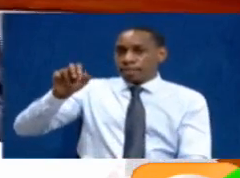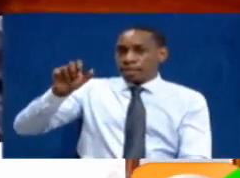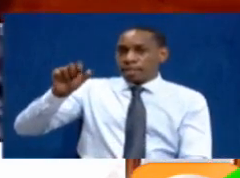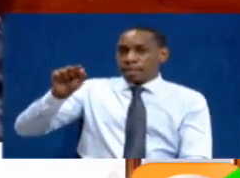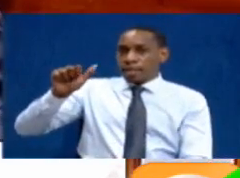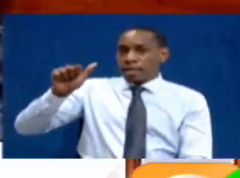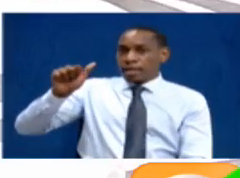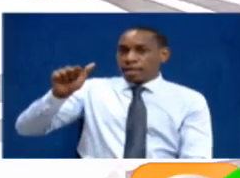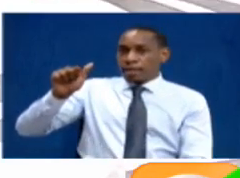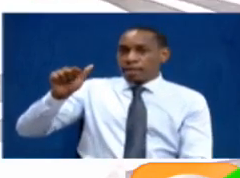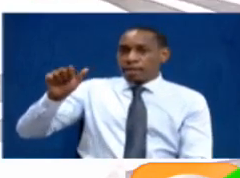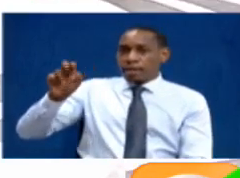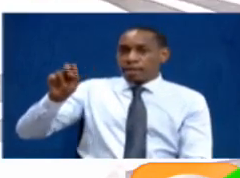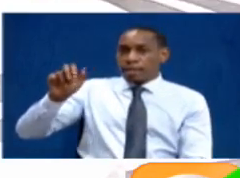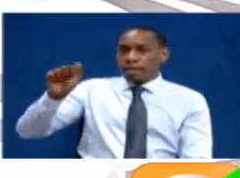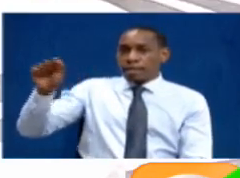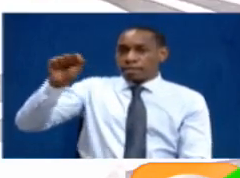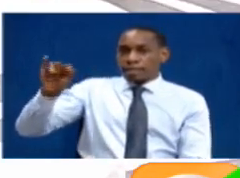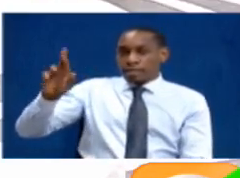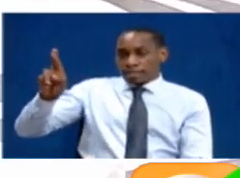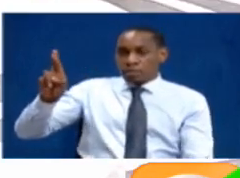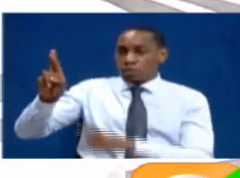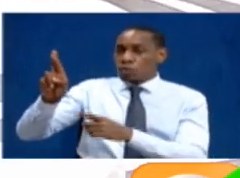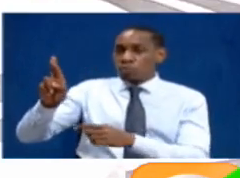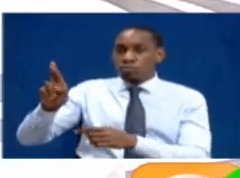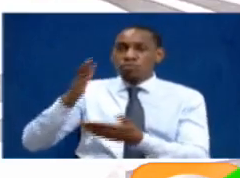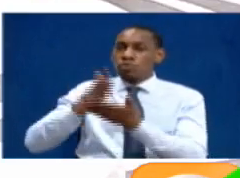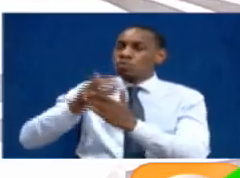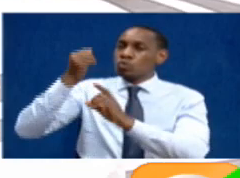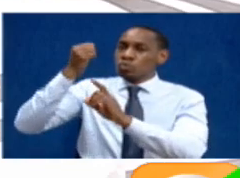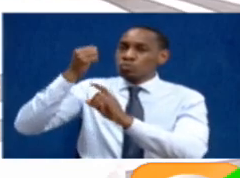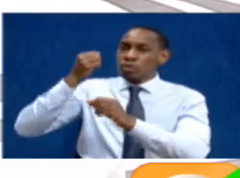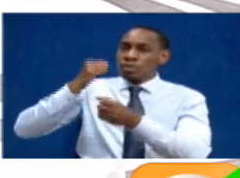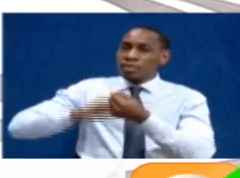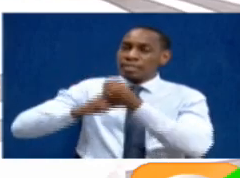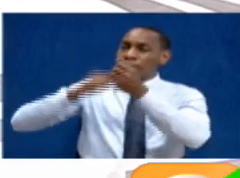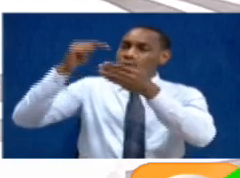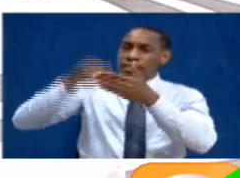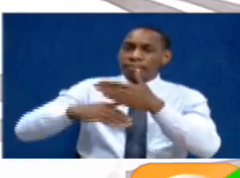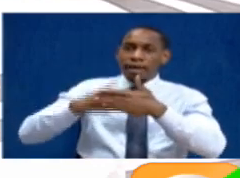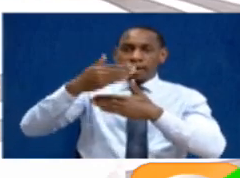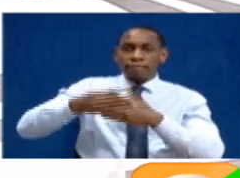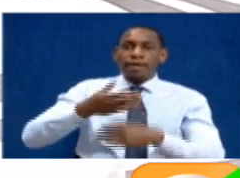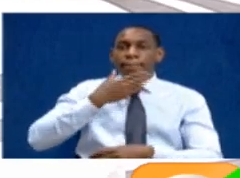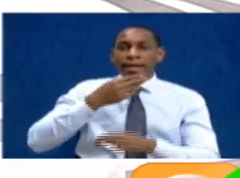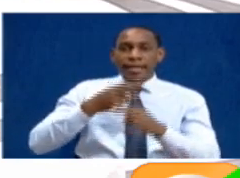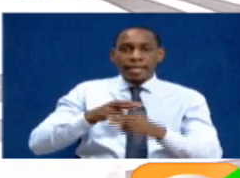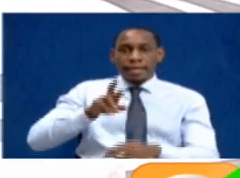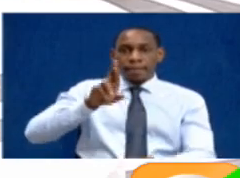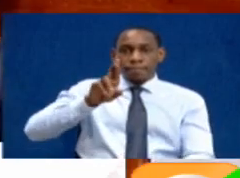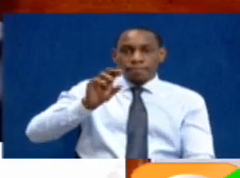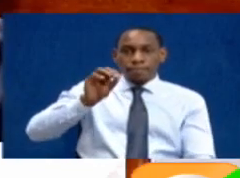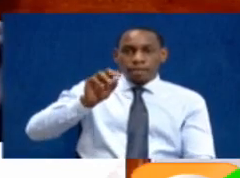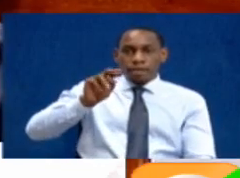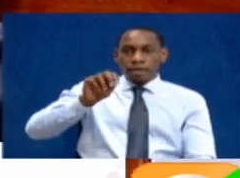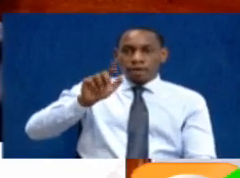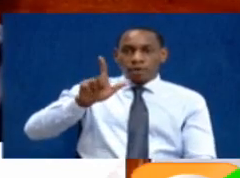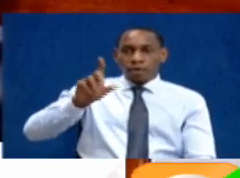He was a sycophant. Not a sycophant. He was. He wasn't. After Ronald Ngala, he led the Coast